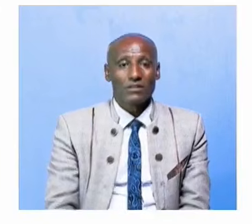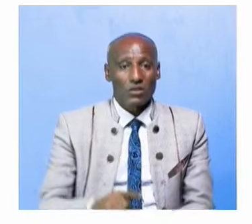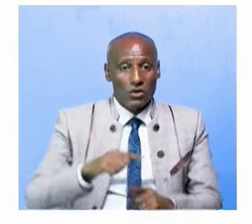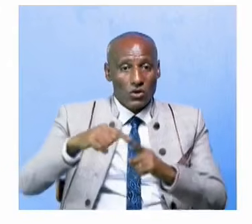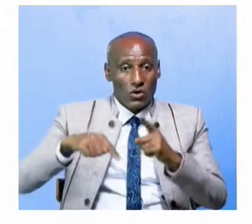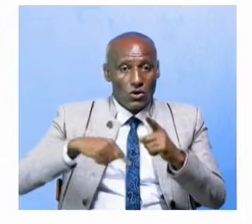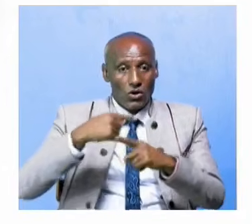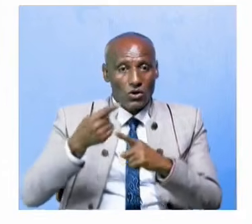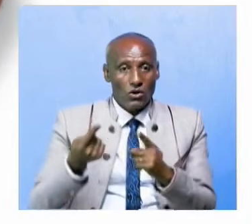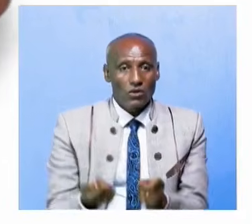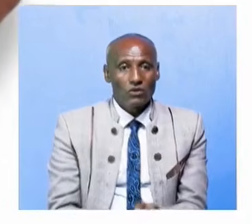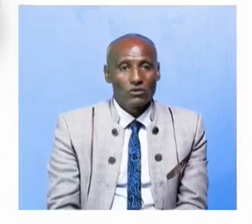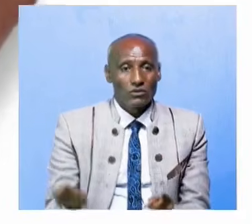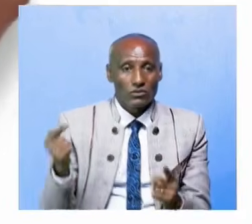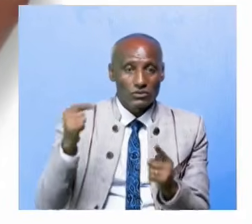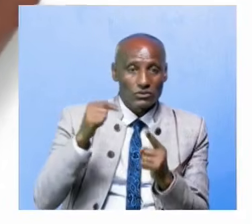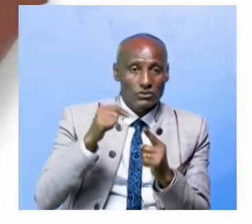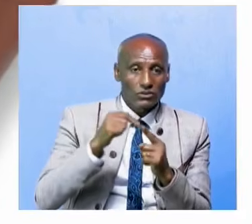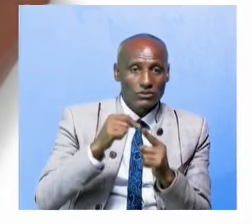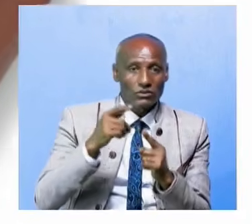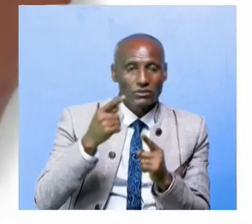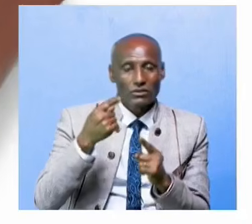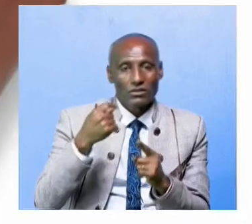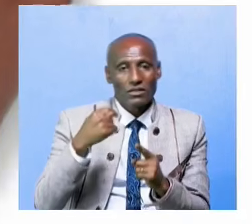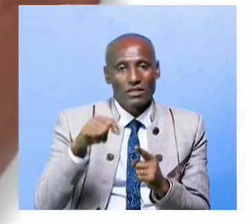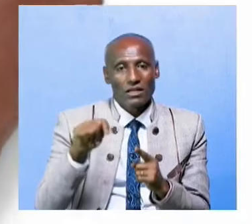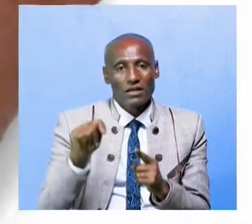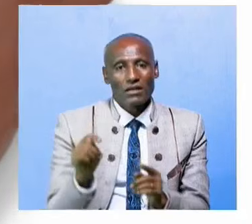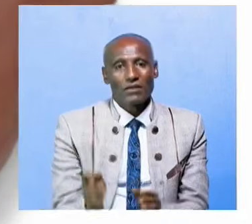go to